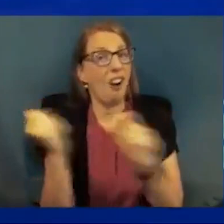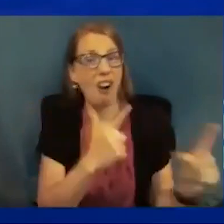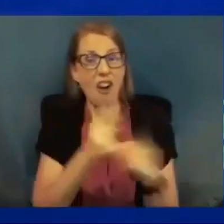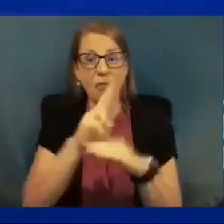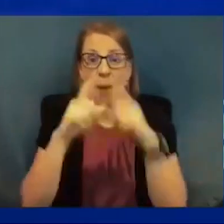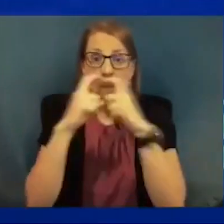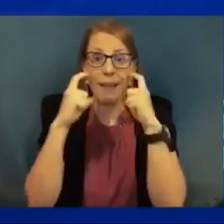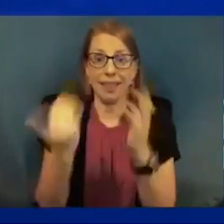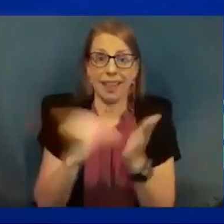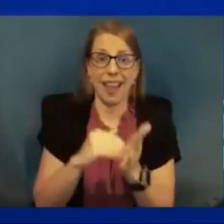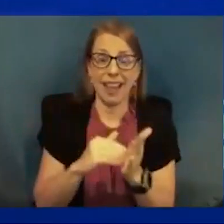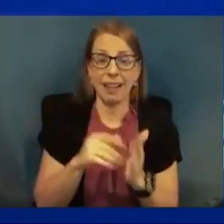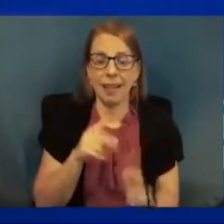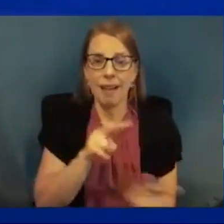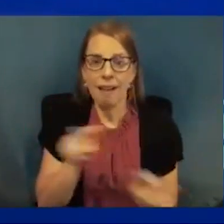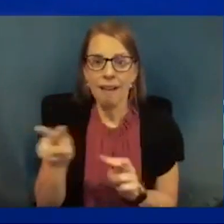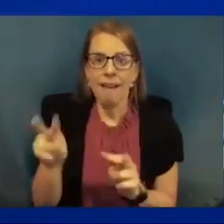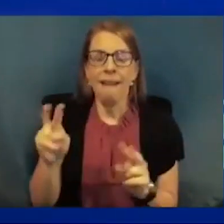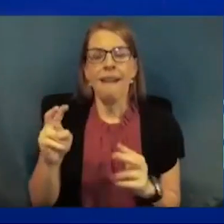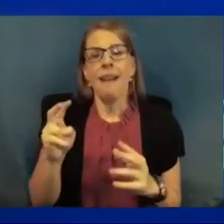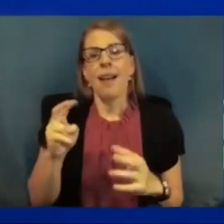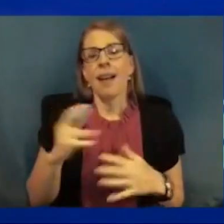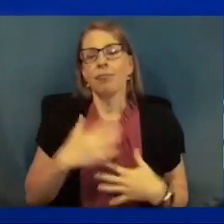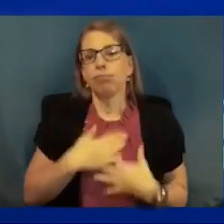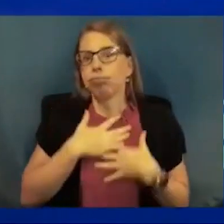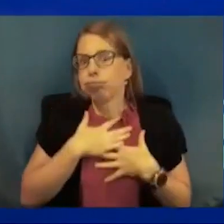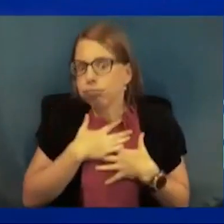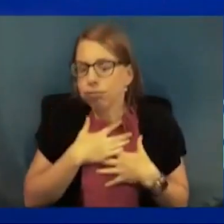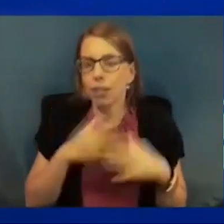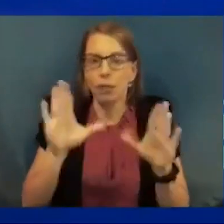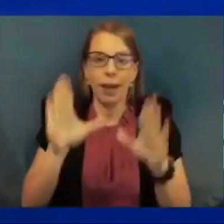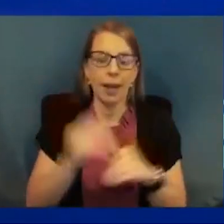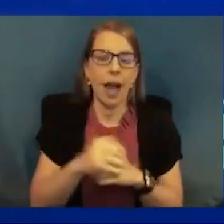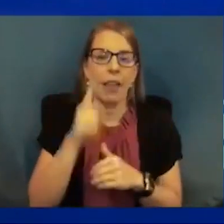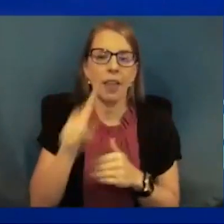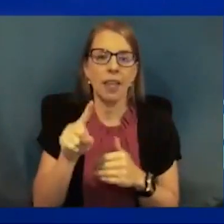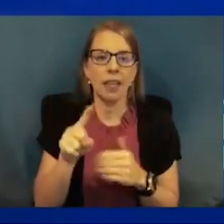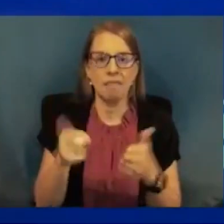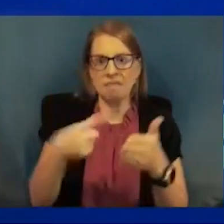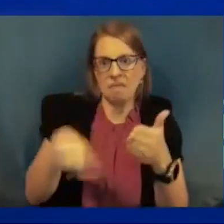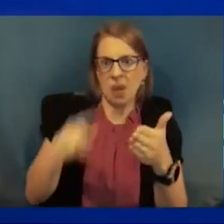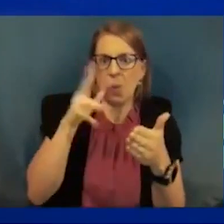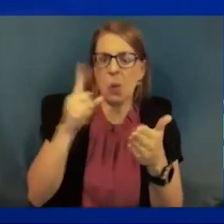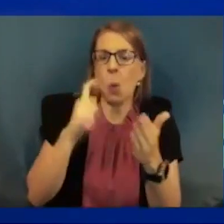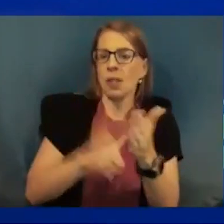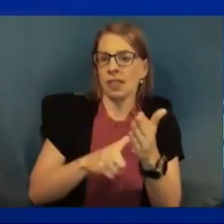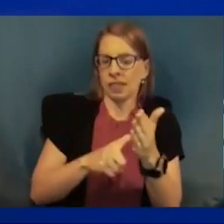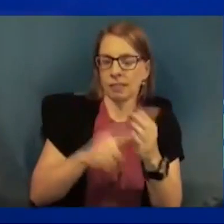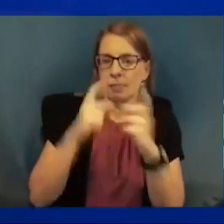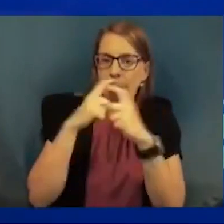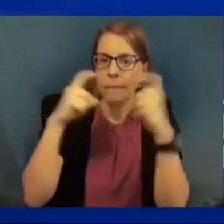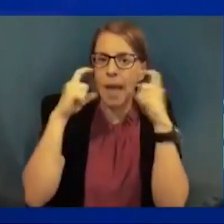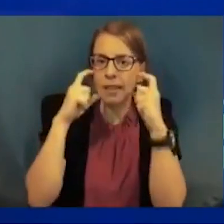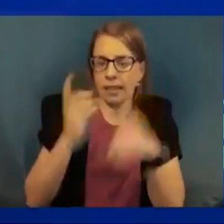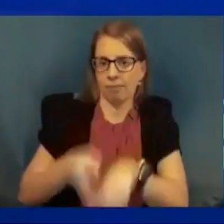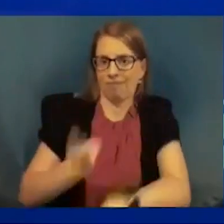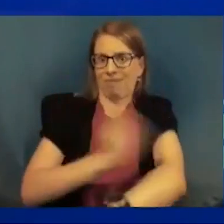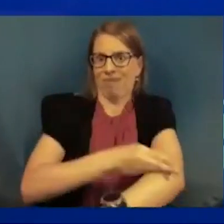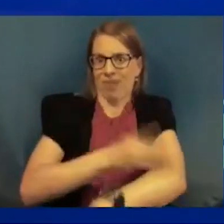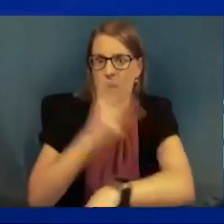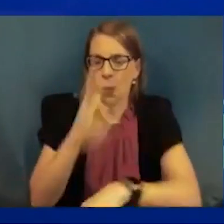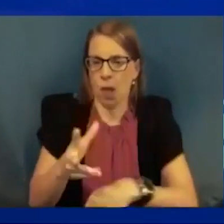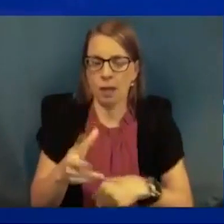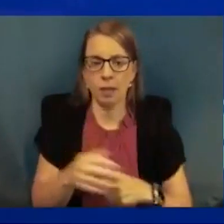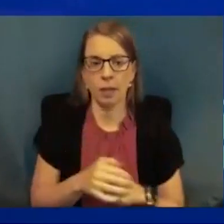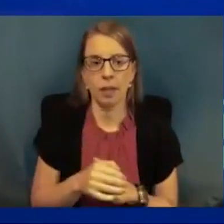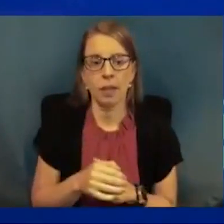is great. So I think we'll start seeing it in a week. I mean, the last time we put a mask mandate in place, the curve started to bend